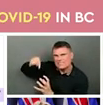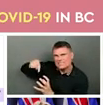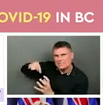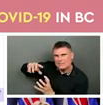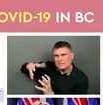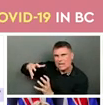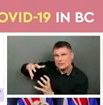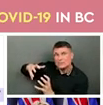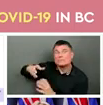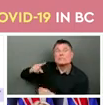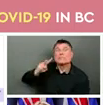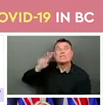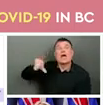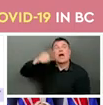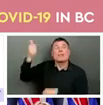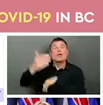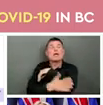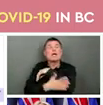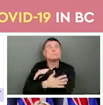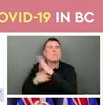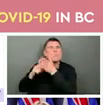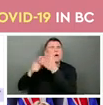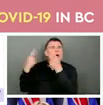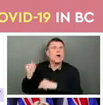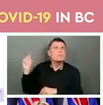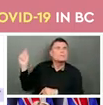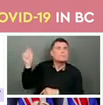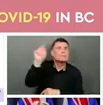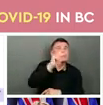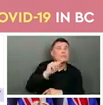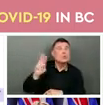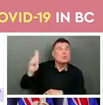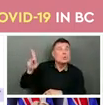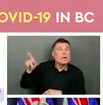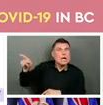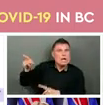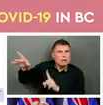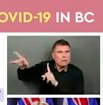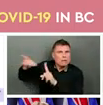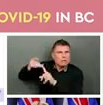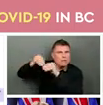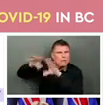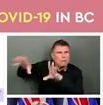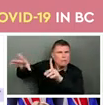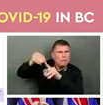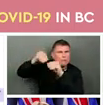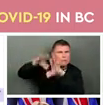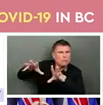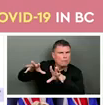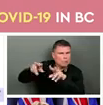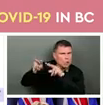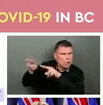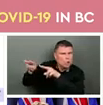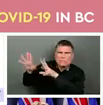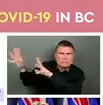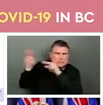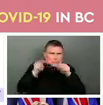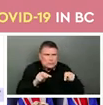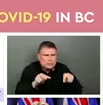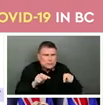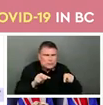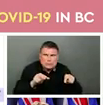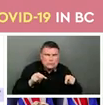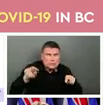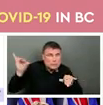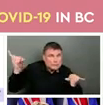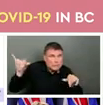increase again in transmission, particularly in people who are non-immunized, is looking at our variants of concern. And as